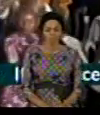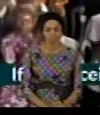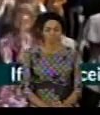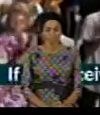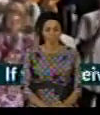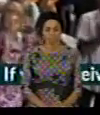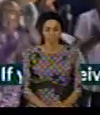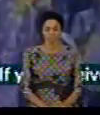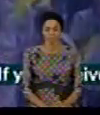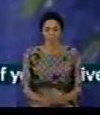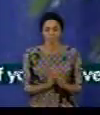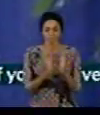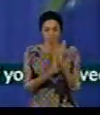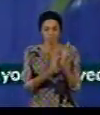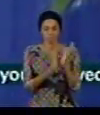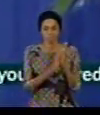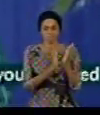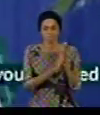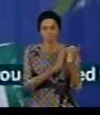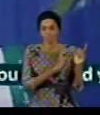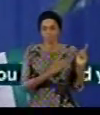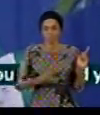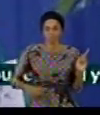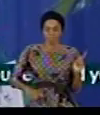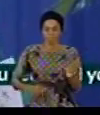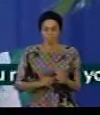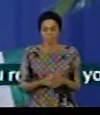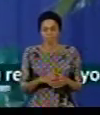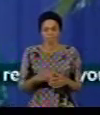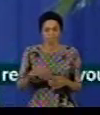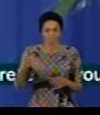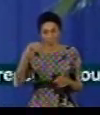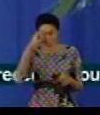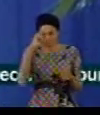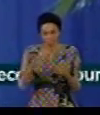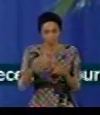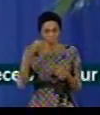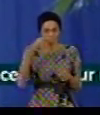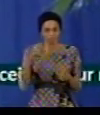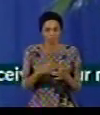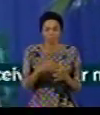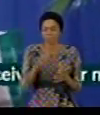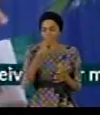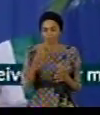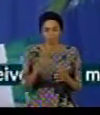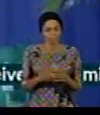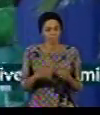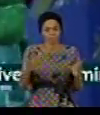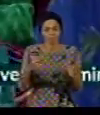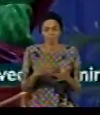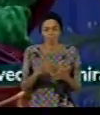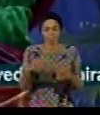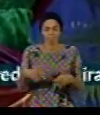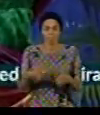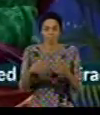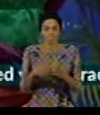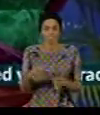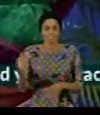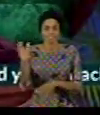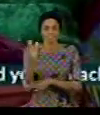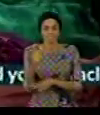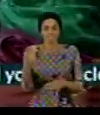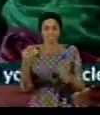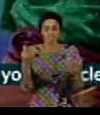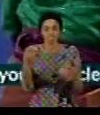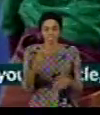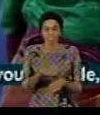the Lord. Hallelujah. Brethren, I'm so happy. It was during this afternoon time I met